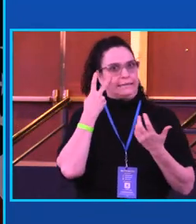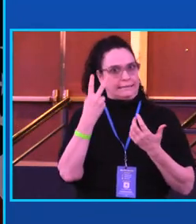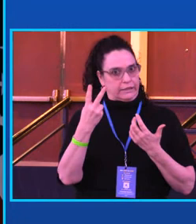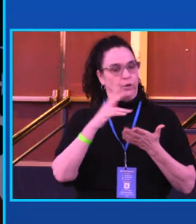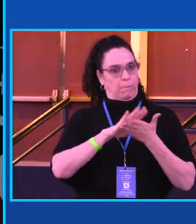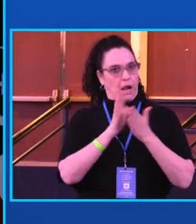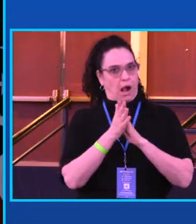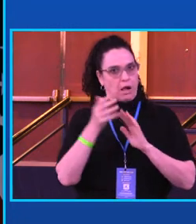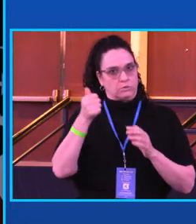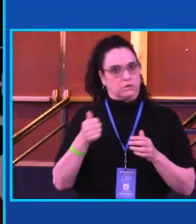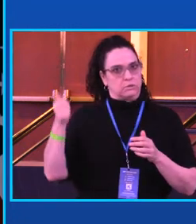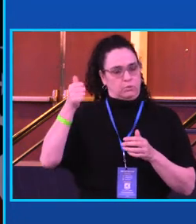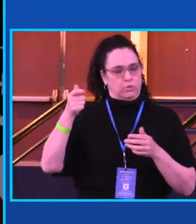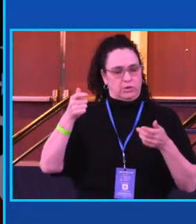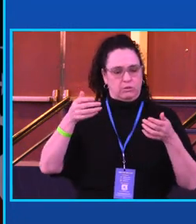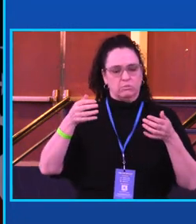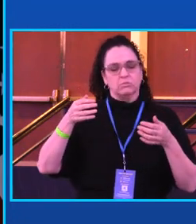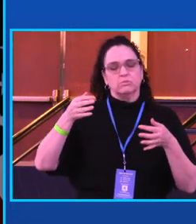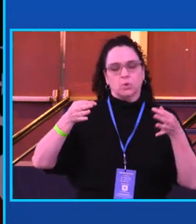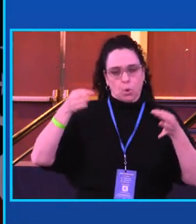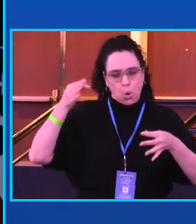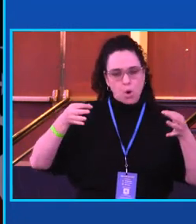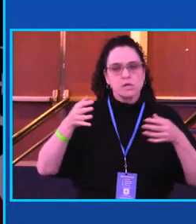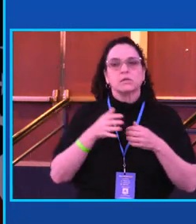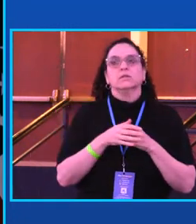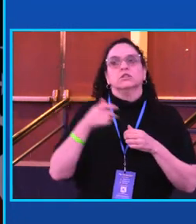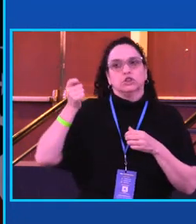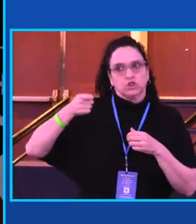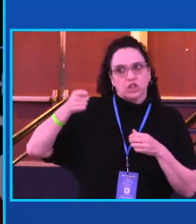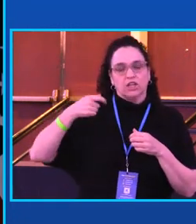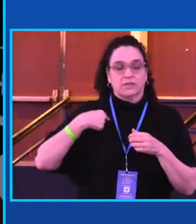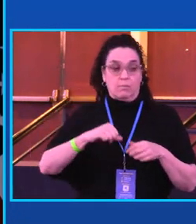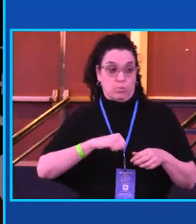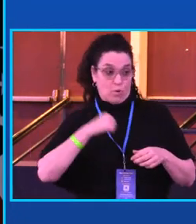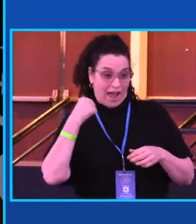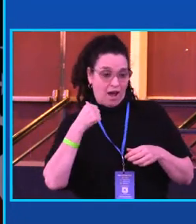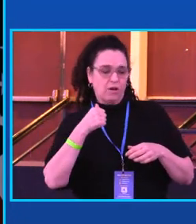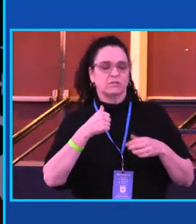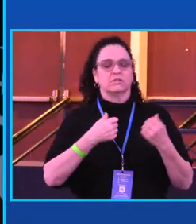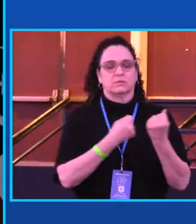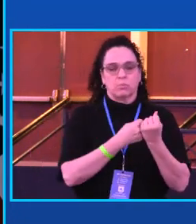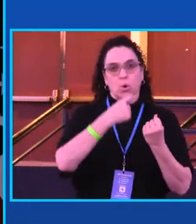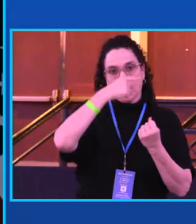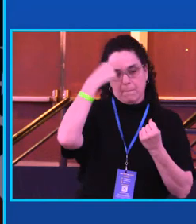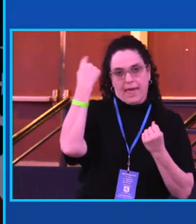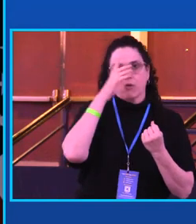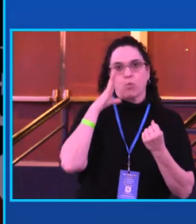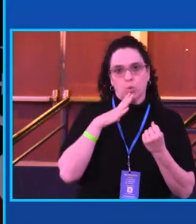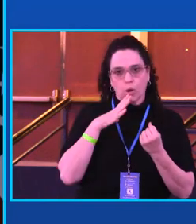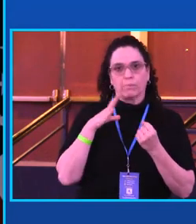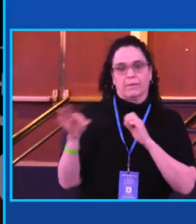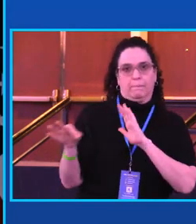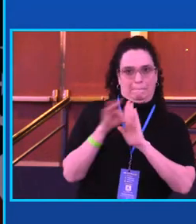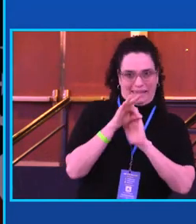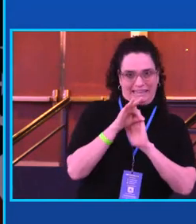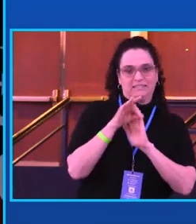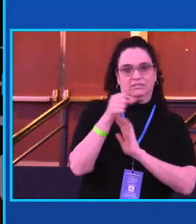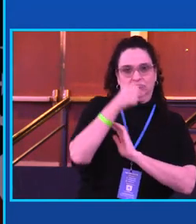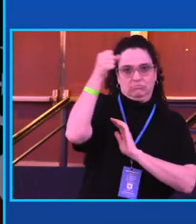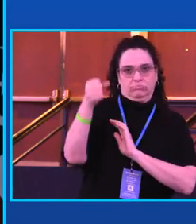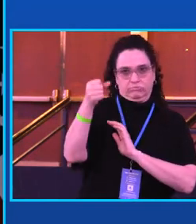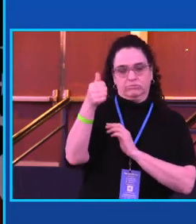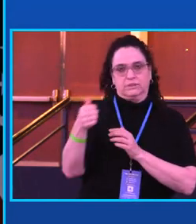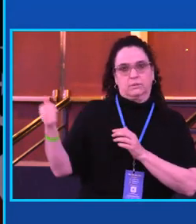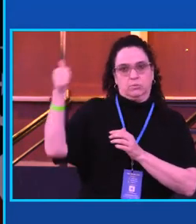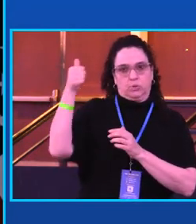this is overdue. And I gladly and proudly support a Black woman being nominated to the U.S. Supreme Court. Just